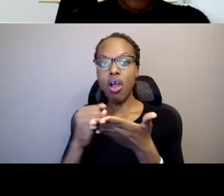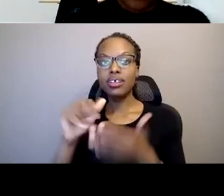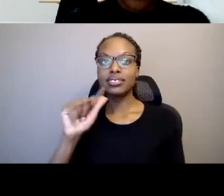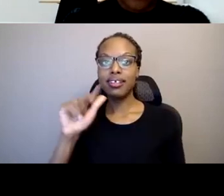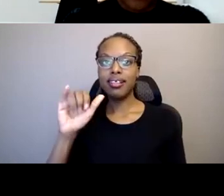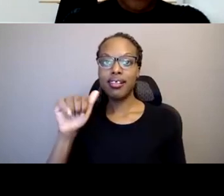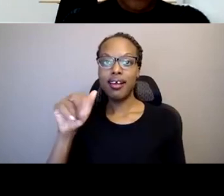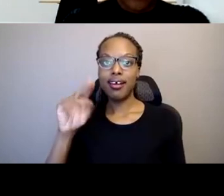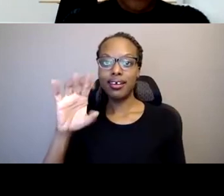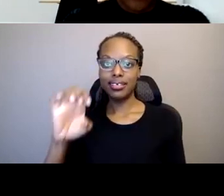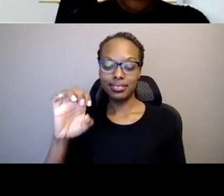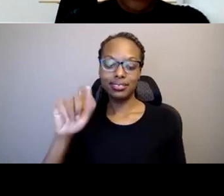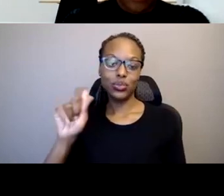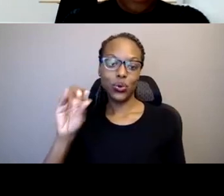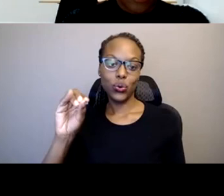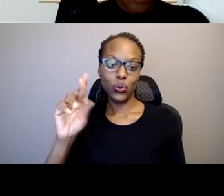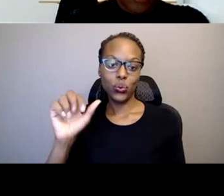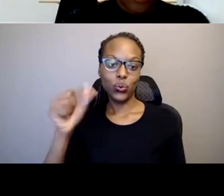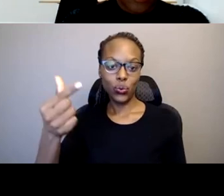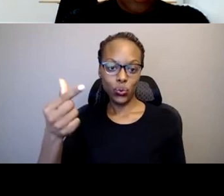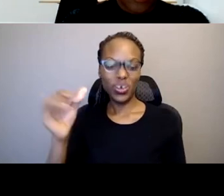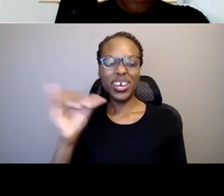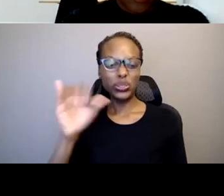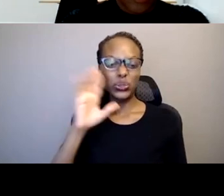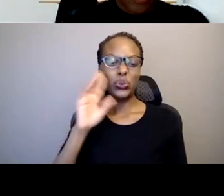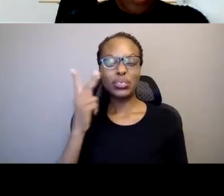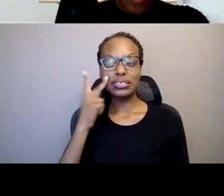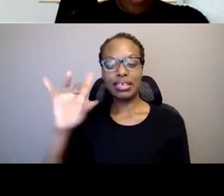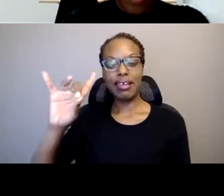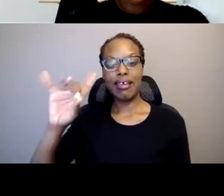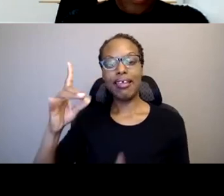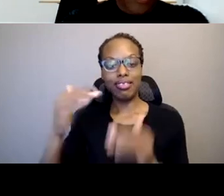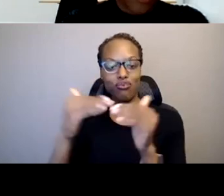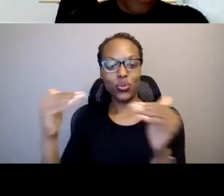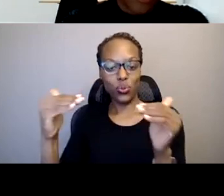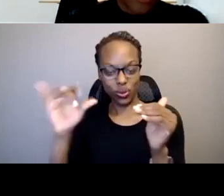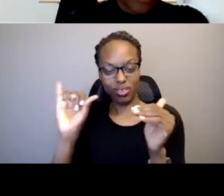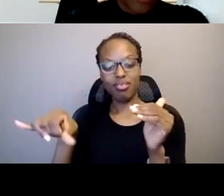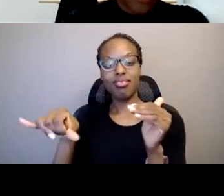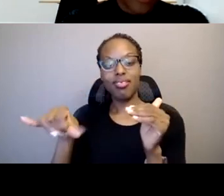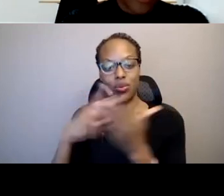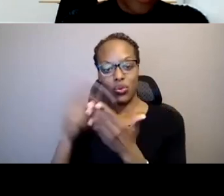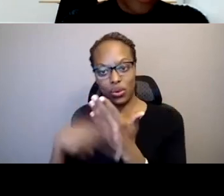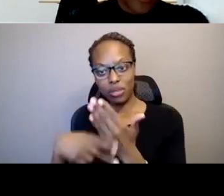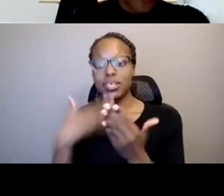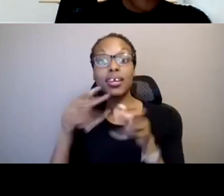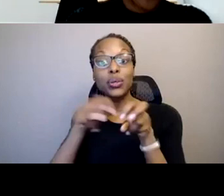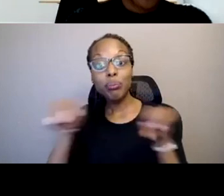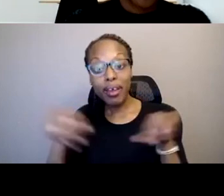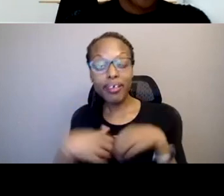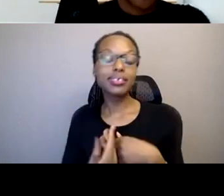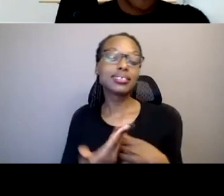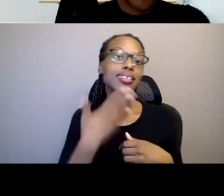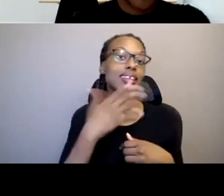to the 8th floor and their programs. So thank you all to the panelists, to the 8th floor, to our interpreters and